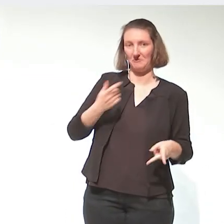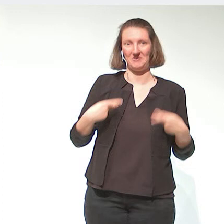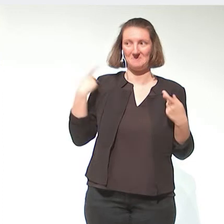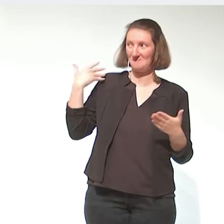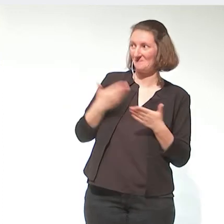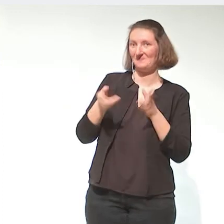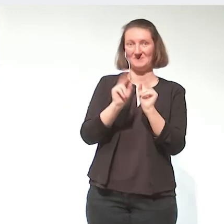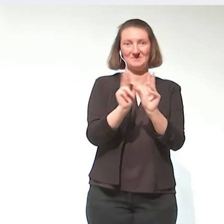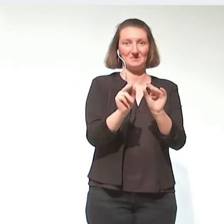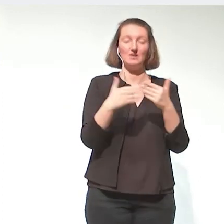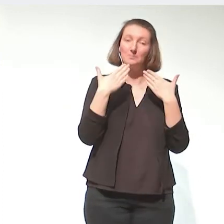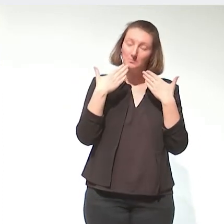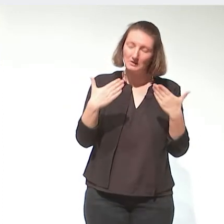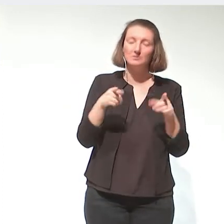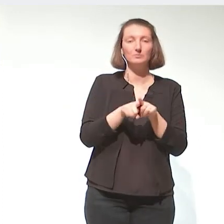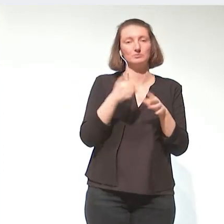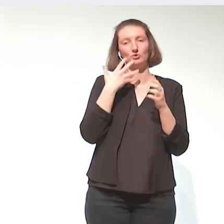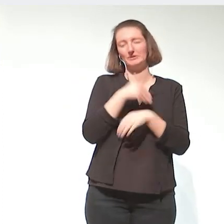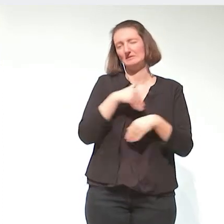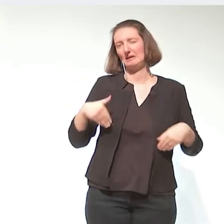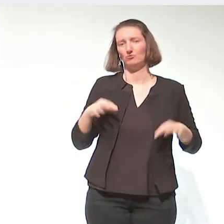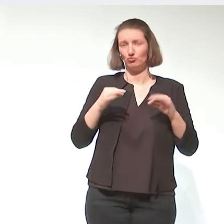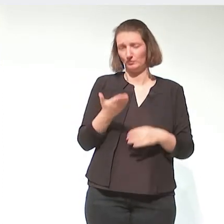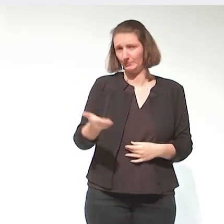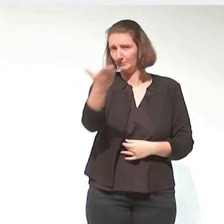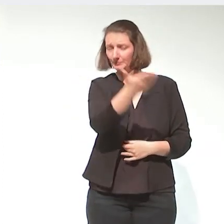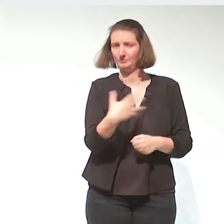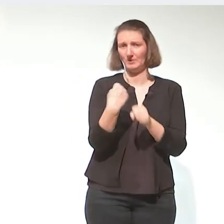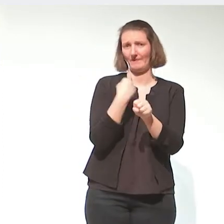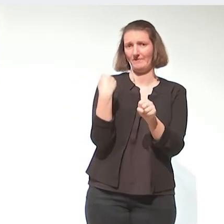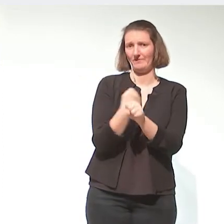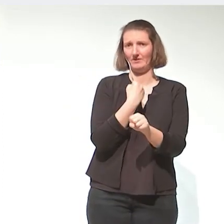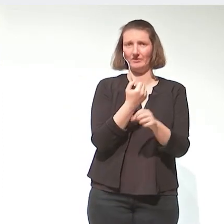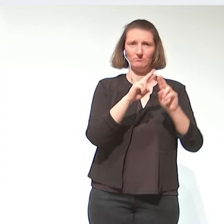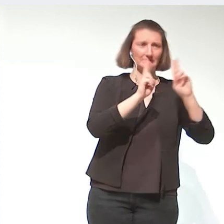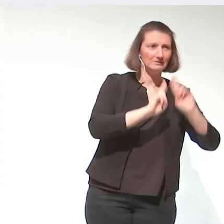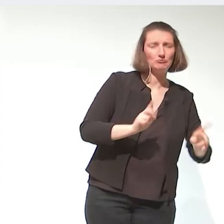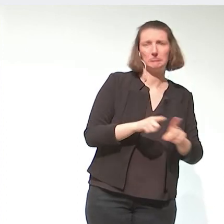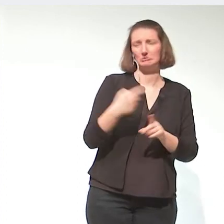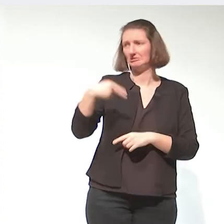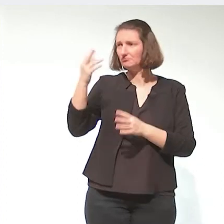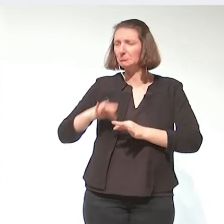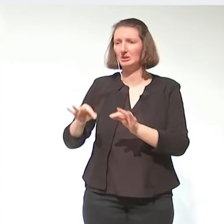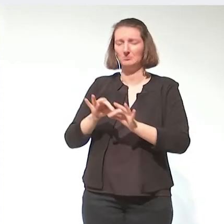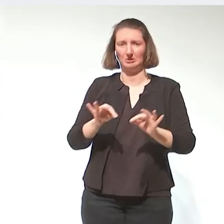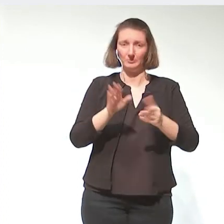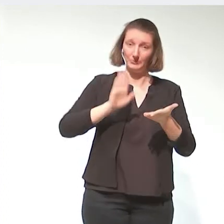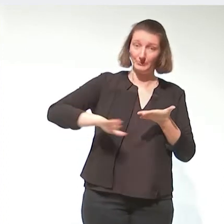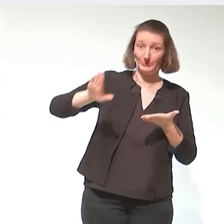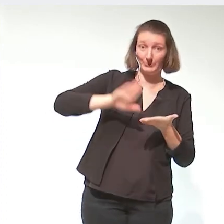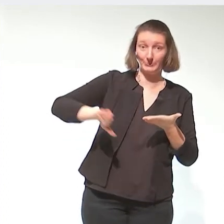personal experience as a disabled person. Remember, you all work internationally and